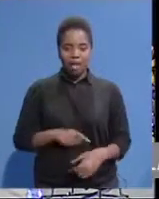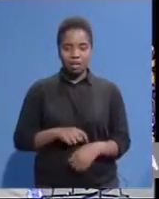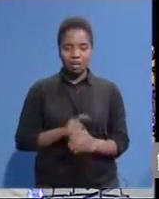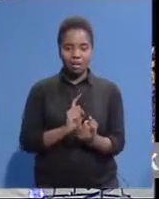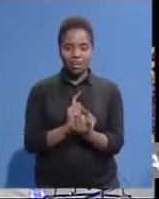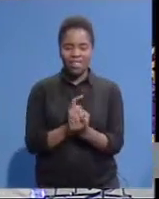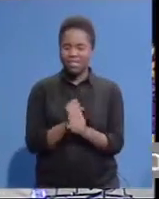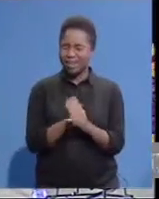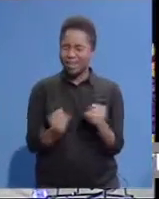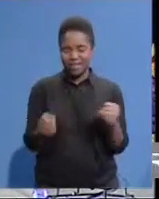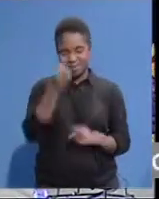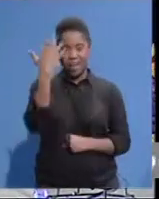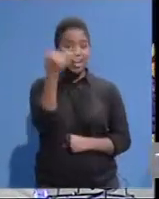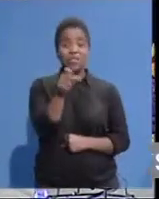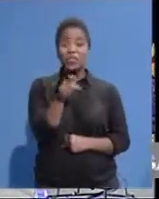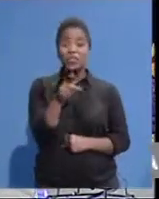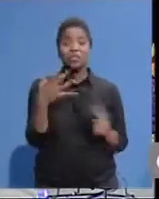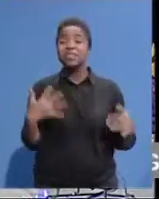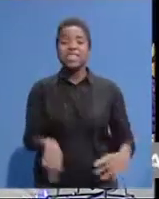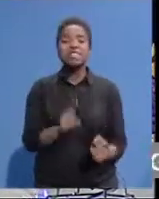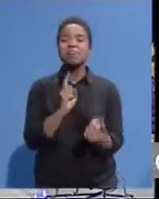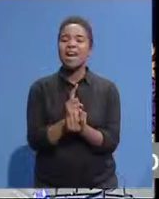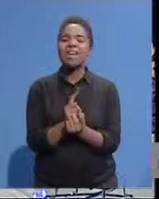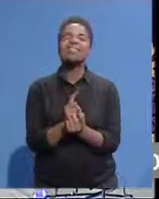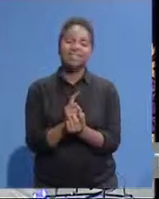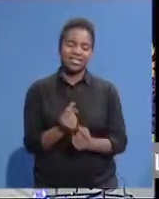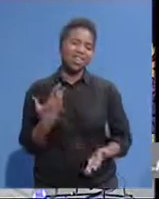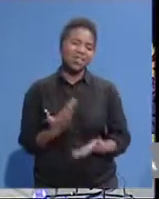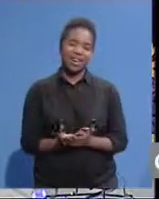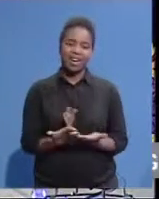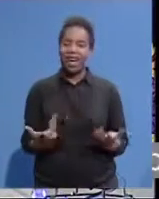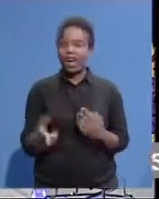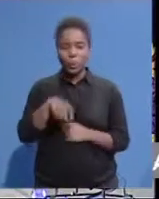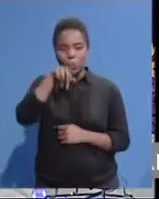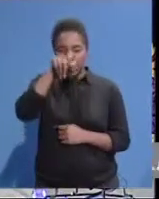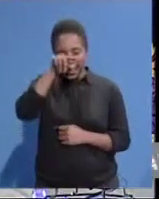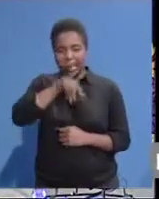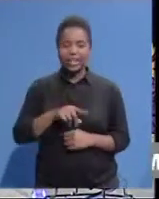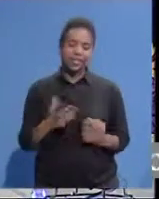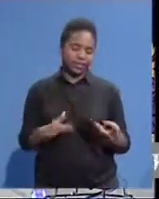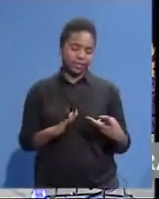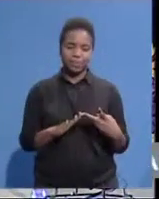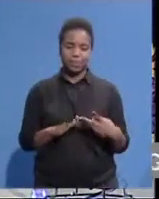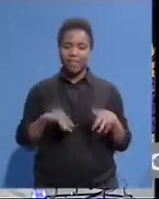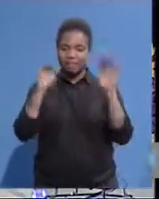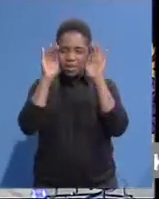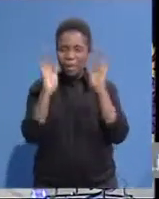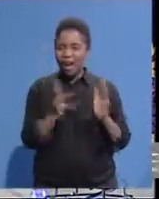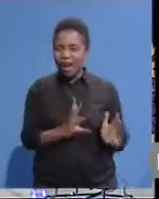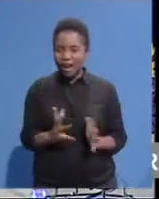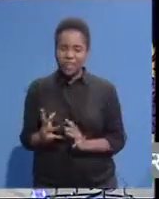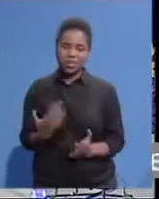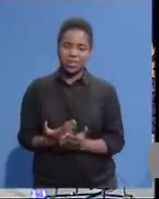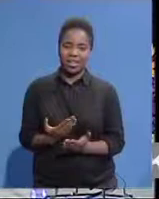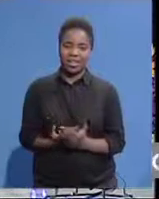dear viewers, if you have special moments of Madiba, why don't you share them with us on our social network pages? But let me also introduce